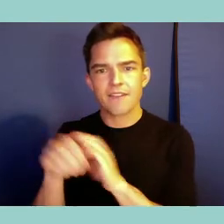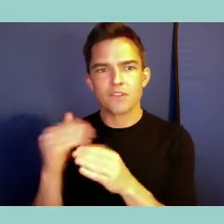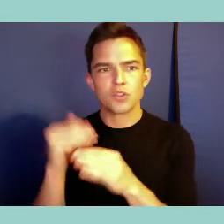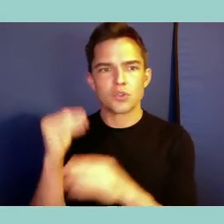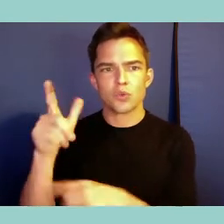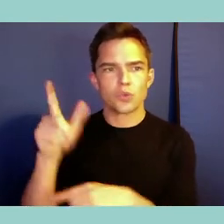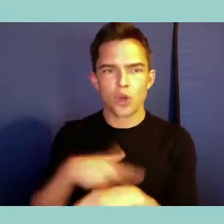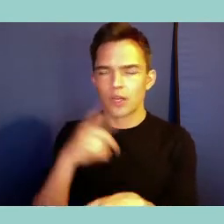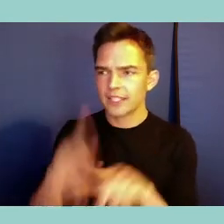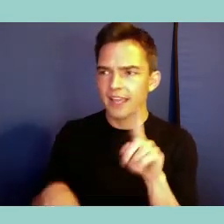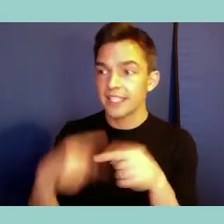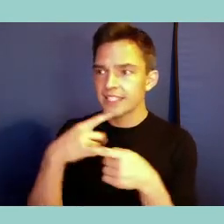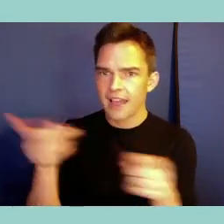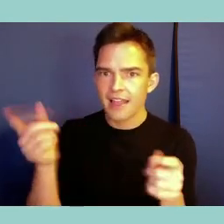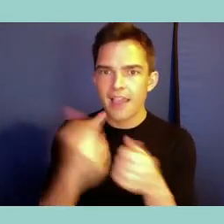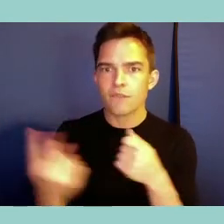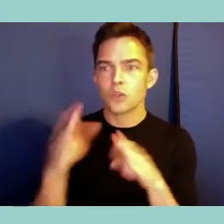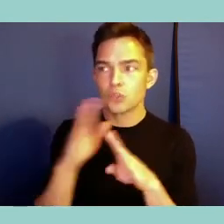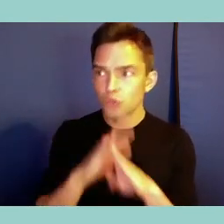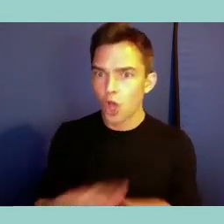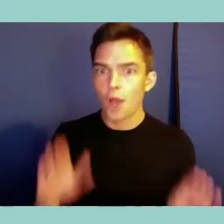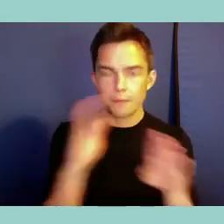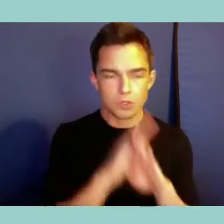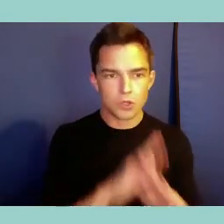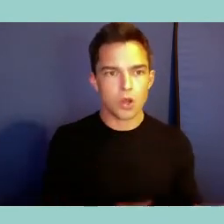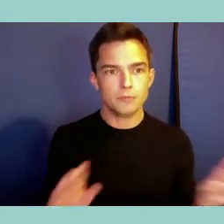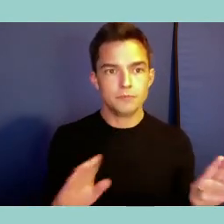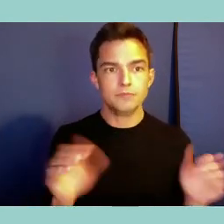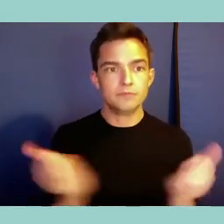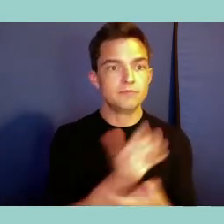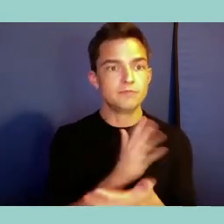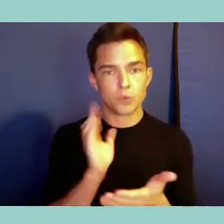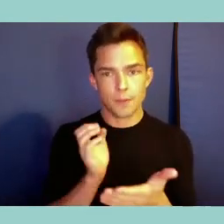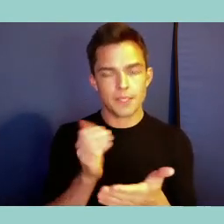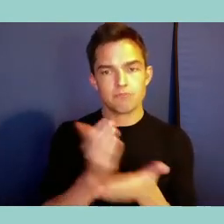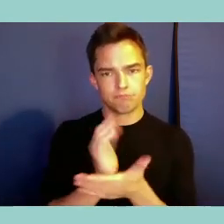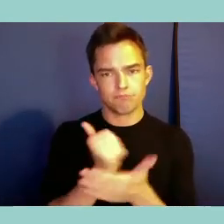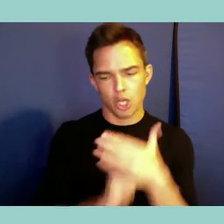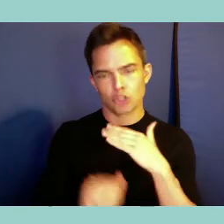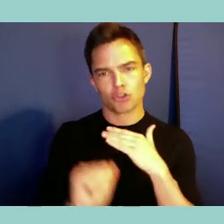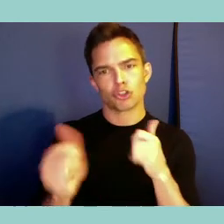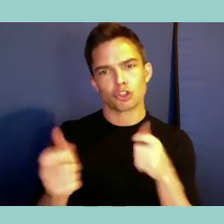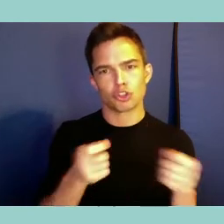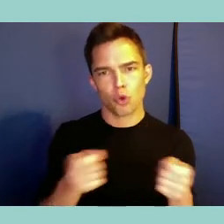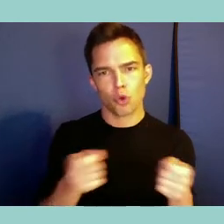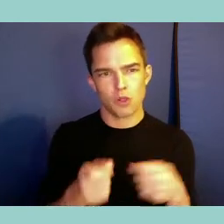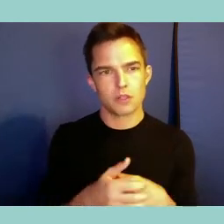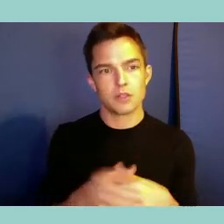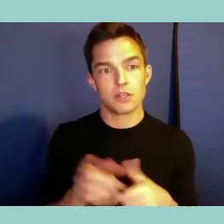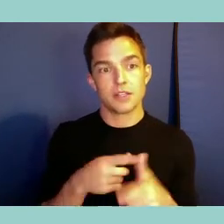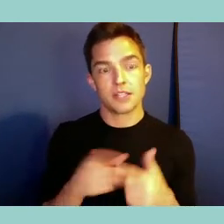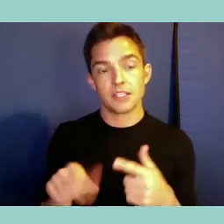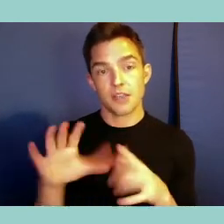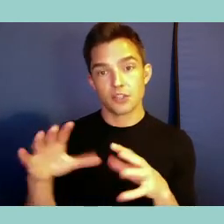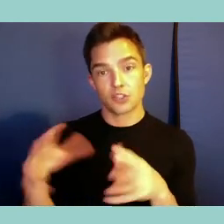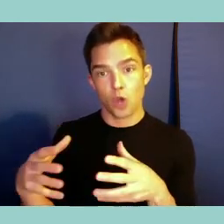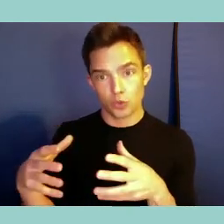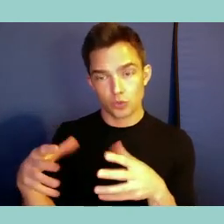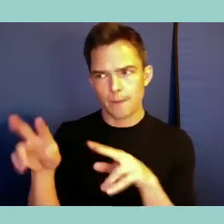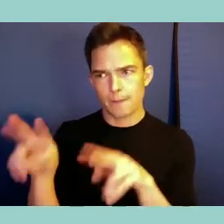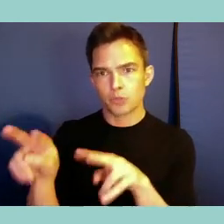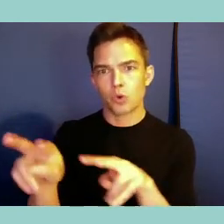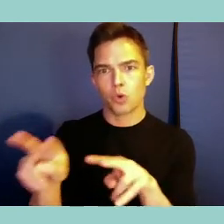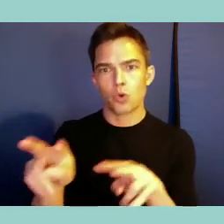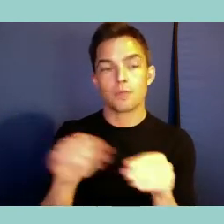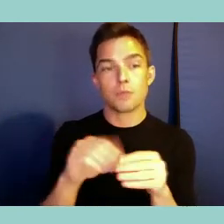too long. Tell everybody just to calm down. Everything's going to be under control. Then have another squadron patrol